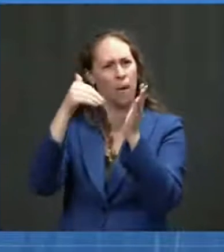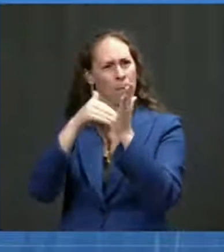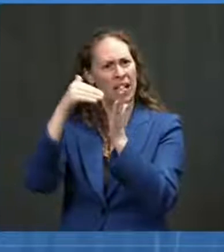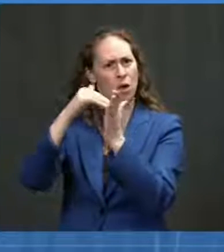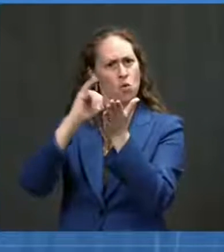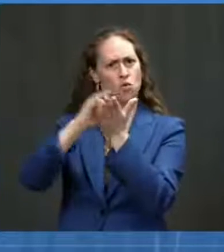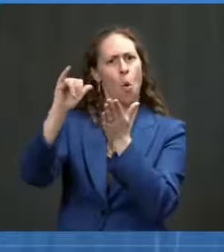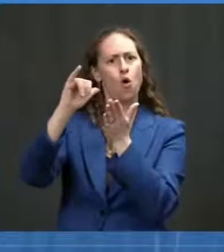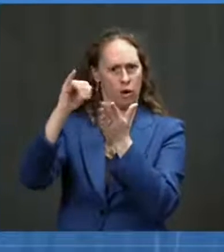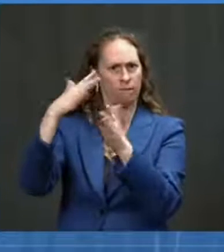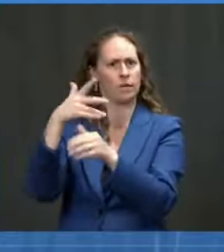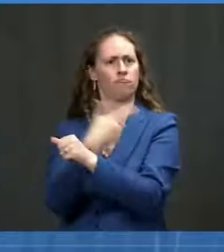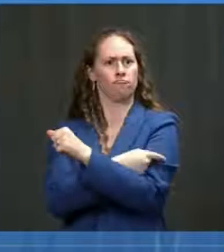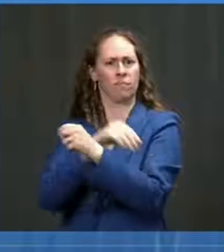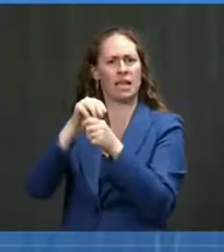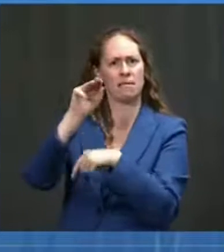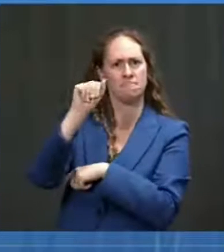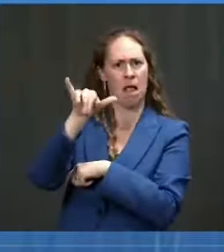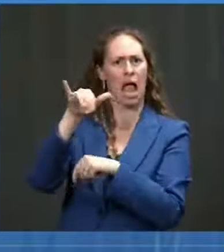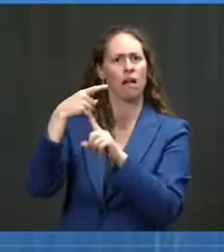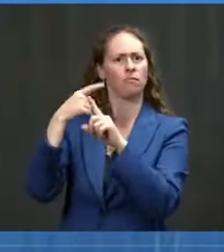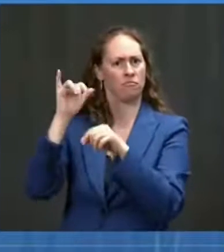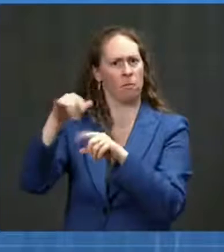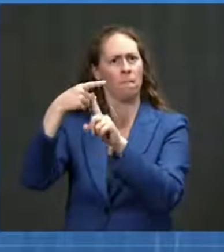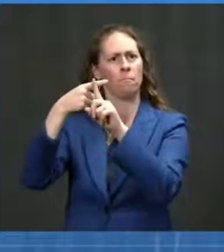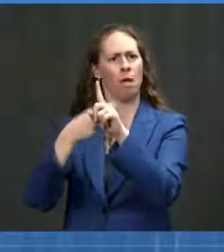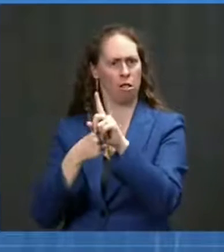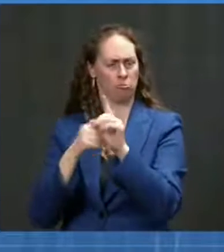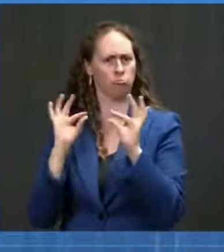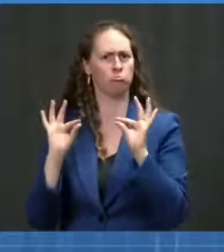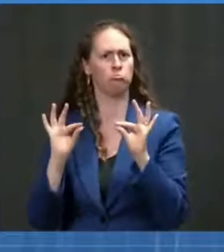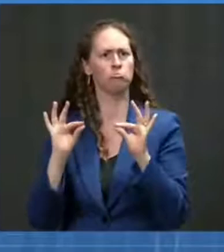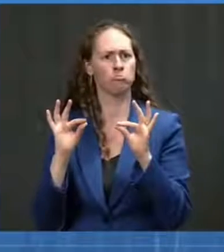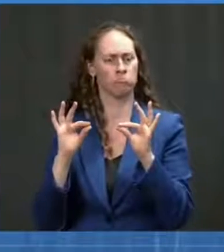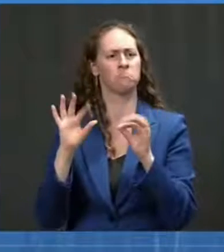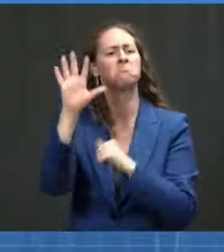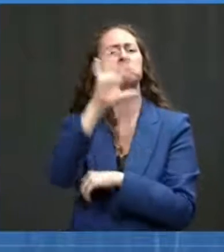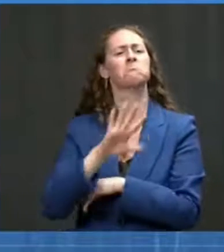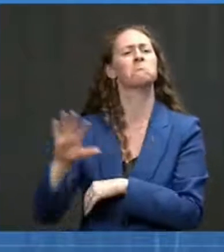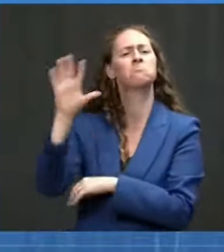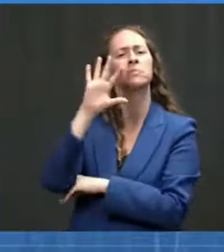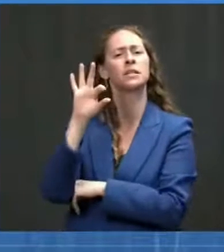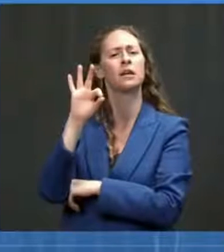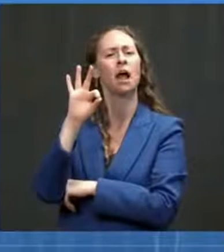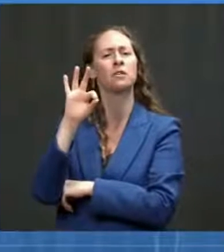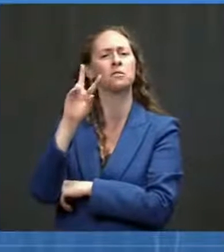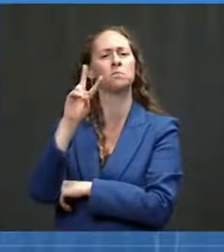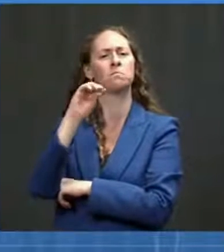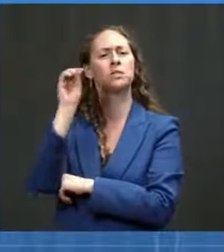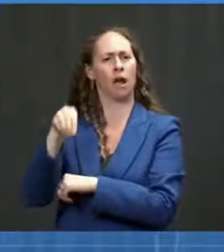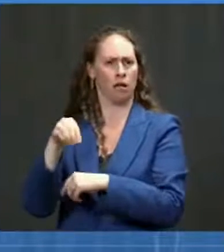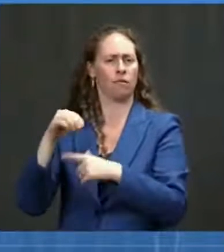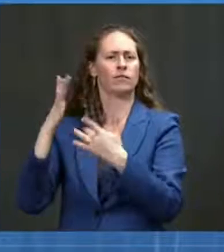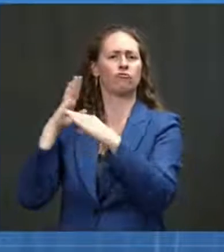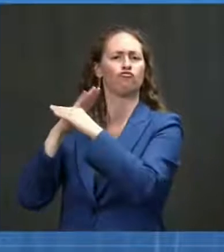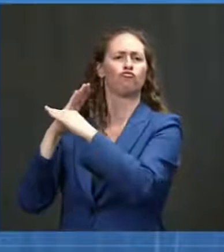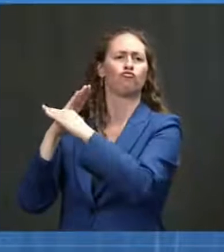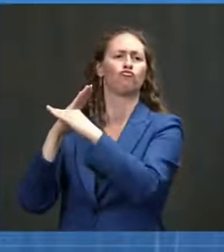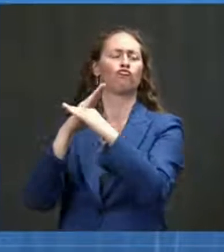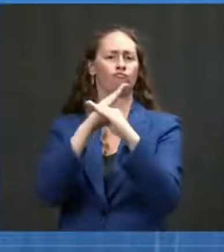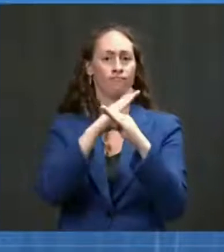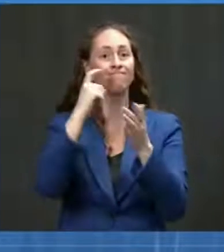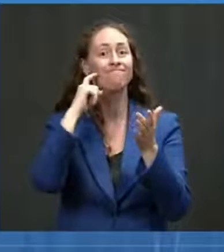the vaccine rollout in the state, was 92%. In the later months, further from vaccination, vaccine